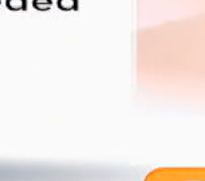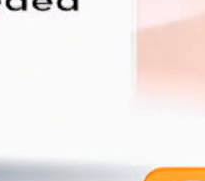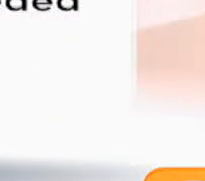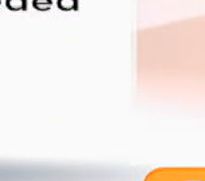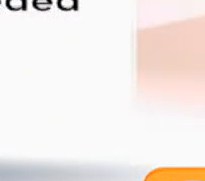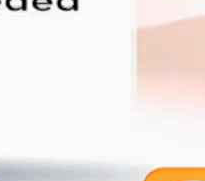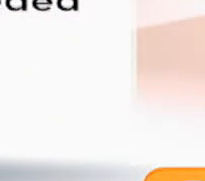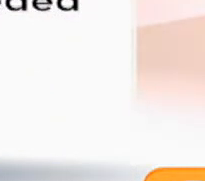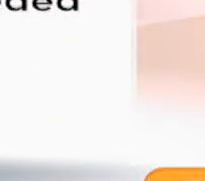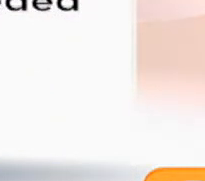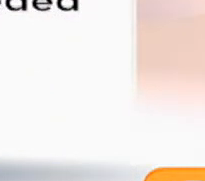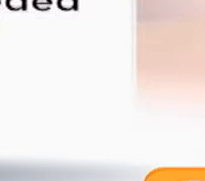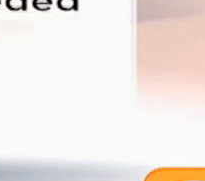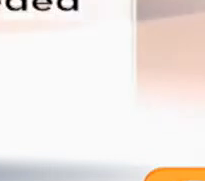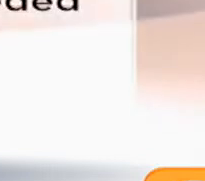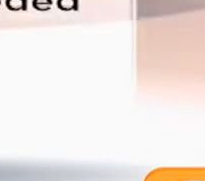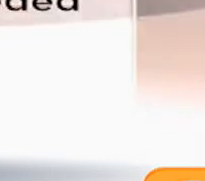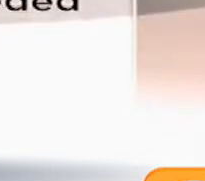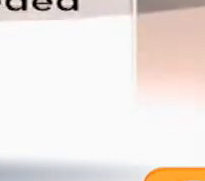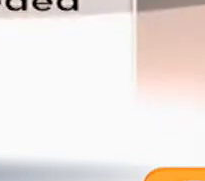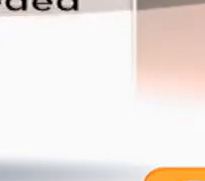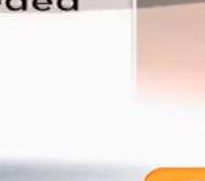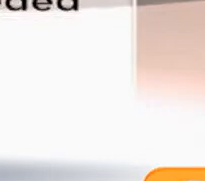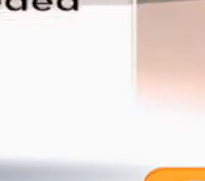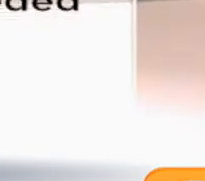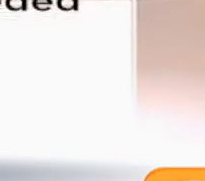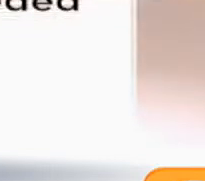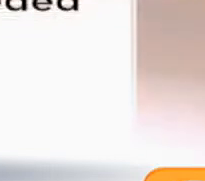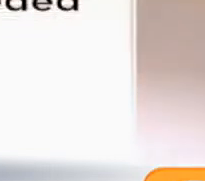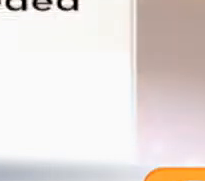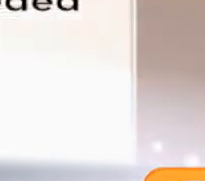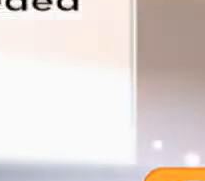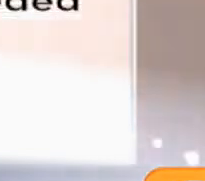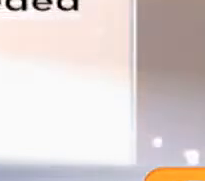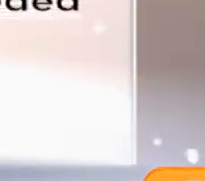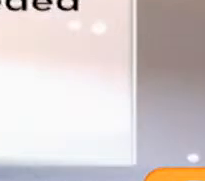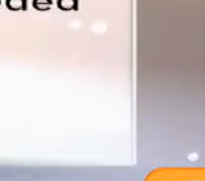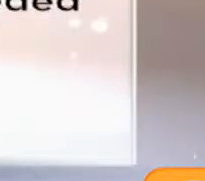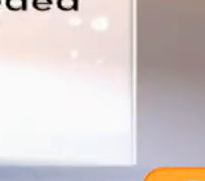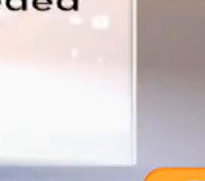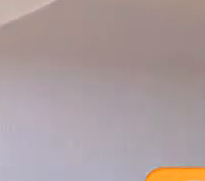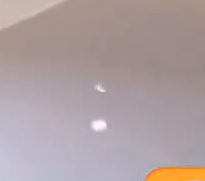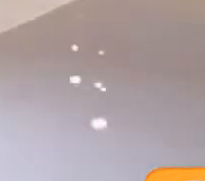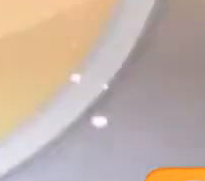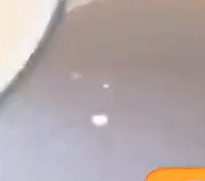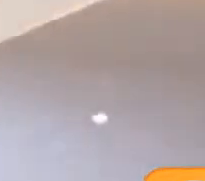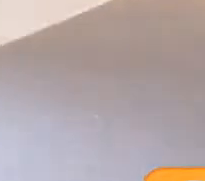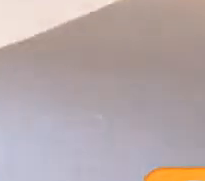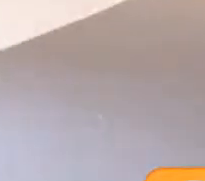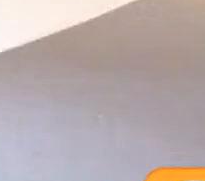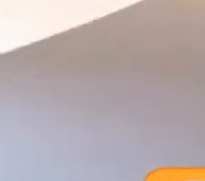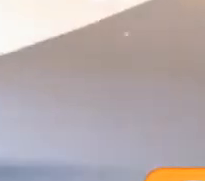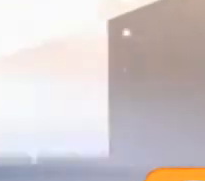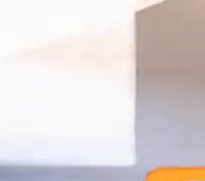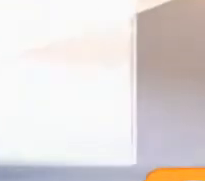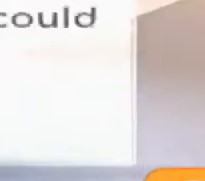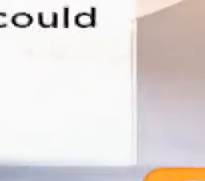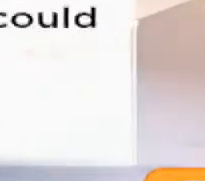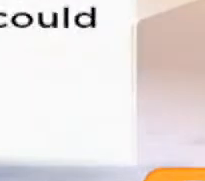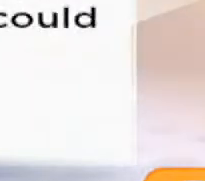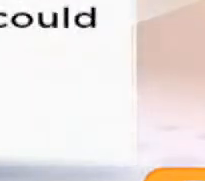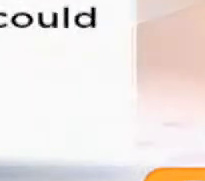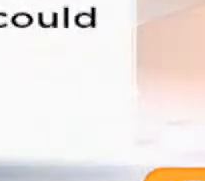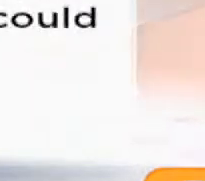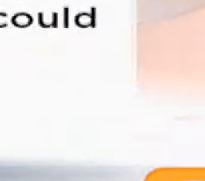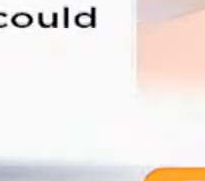employer needs and is less focused on preparing learners with the flexibility needed for a more uncertain future. Okay. Still read the last